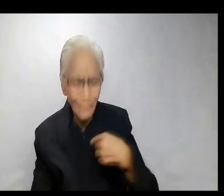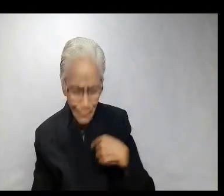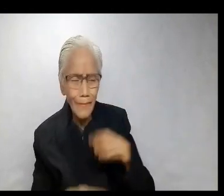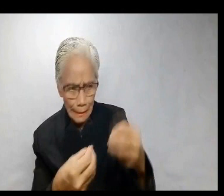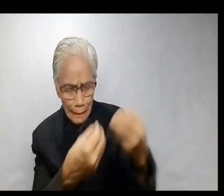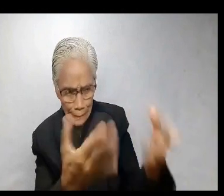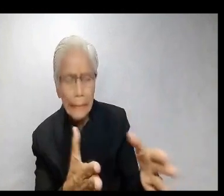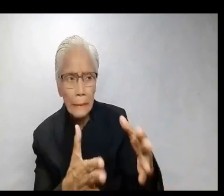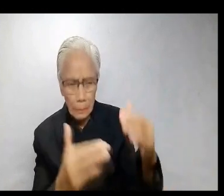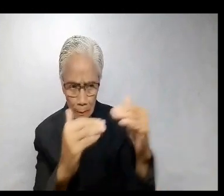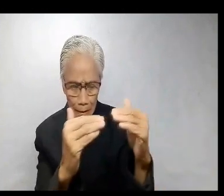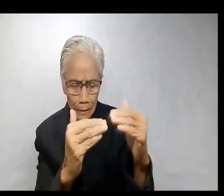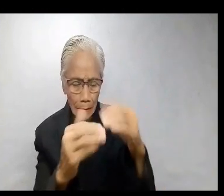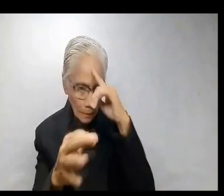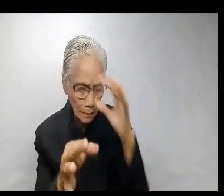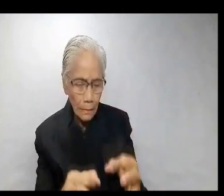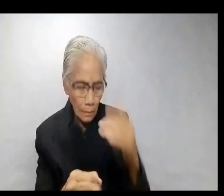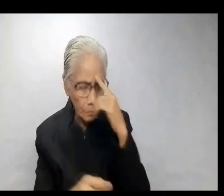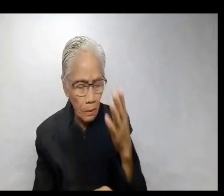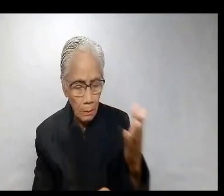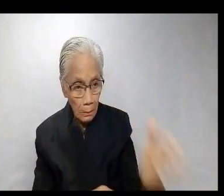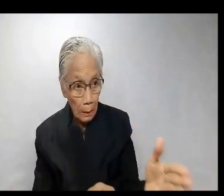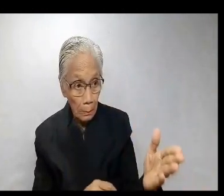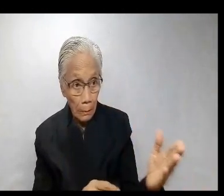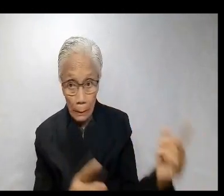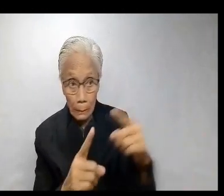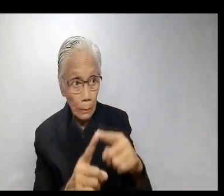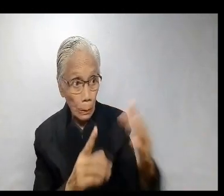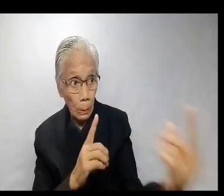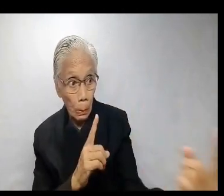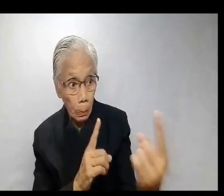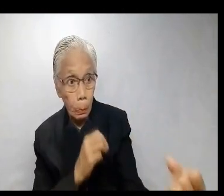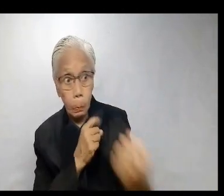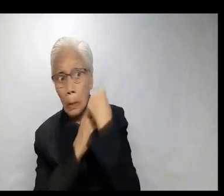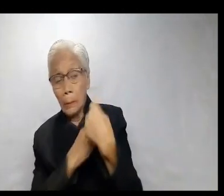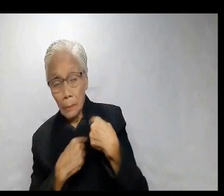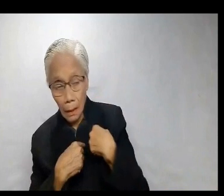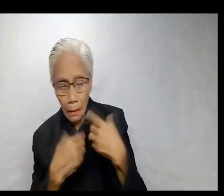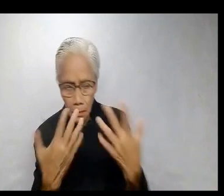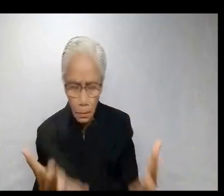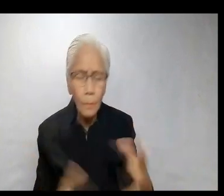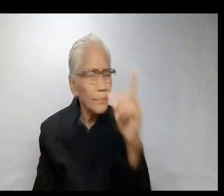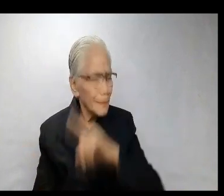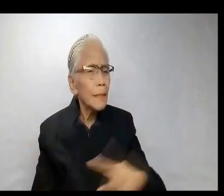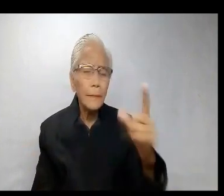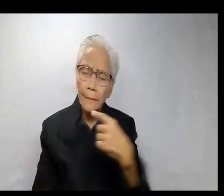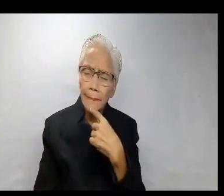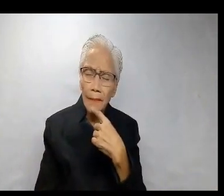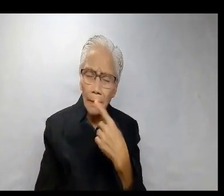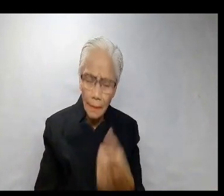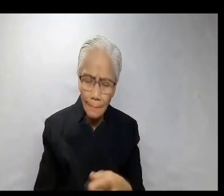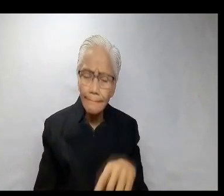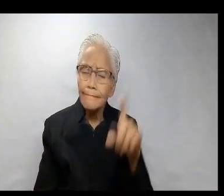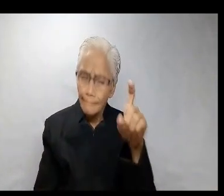just decision for her, lest she finally come and strike me. The Lord said,